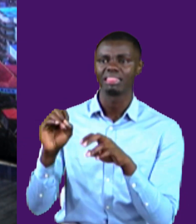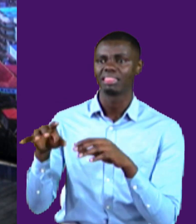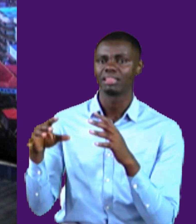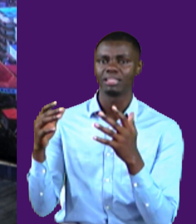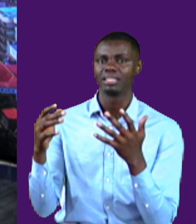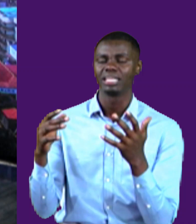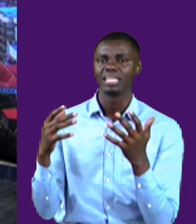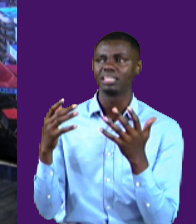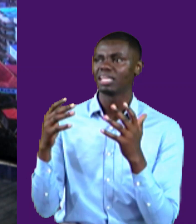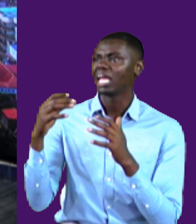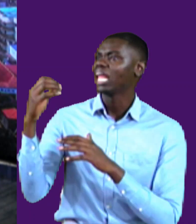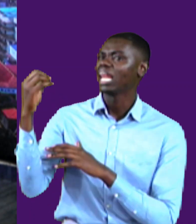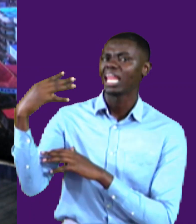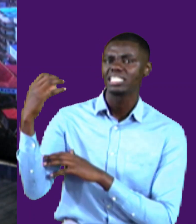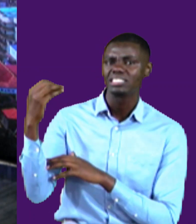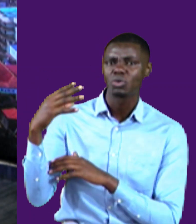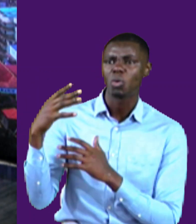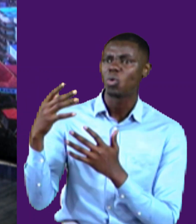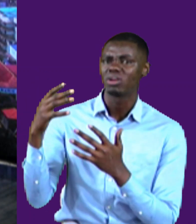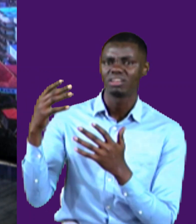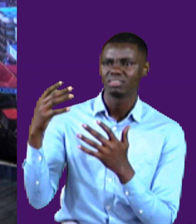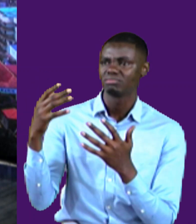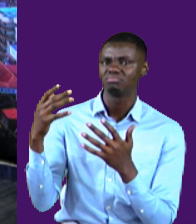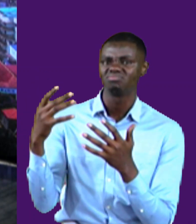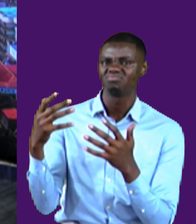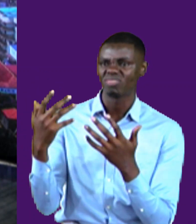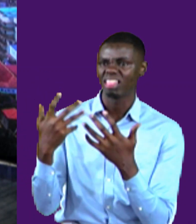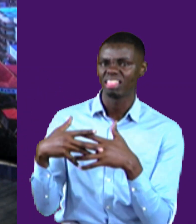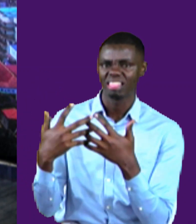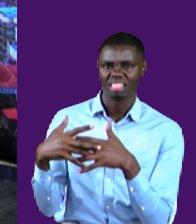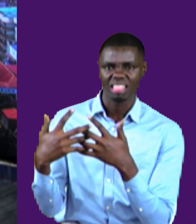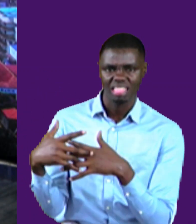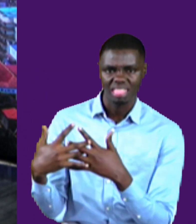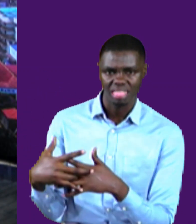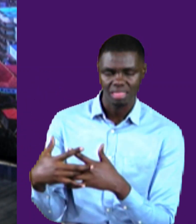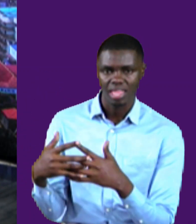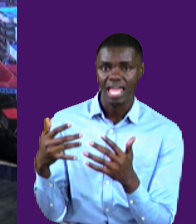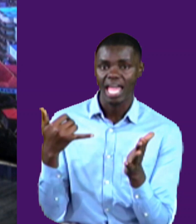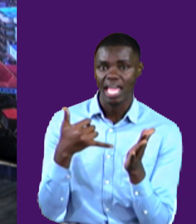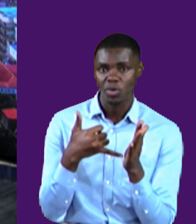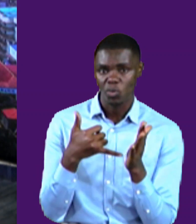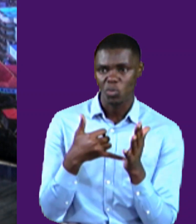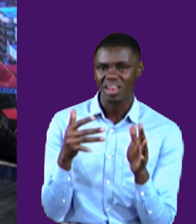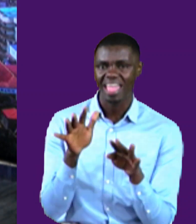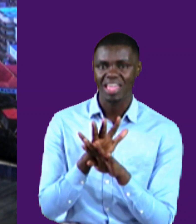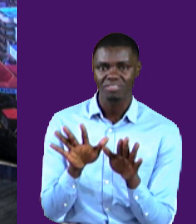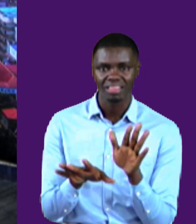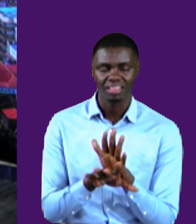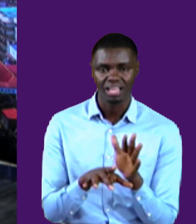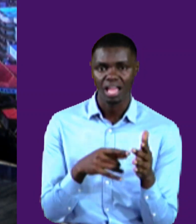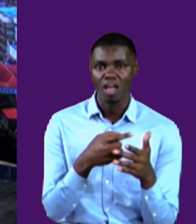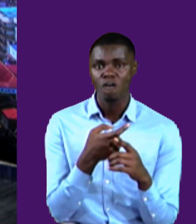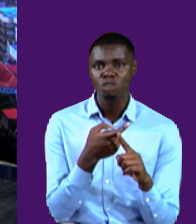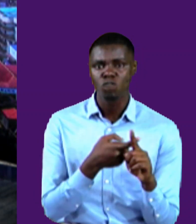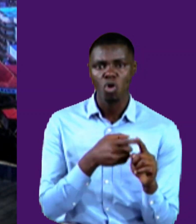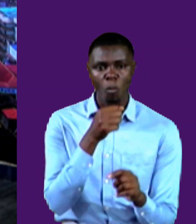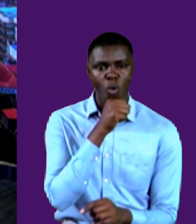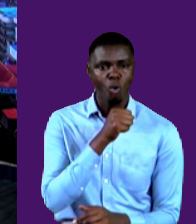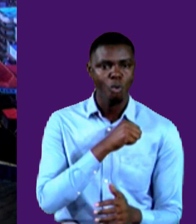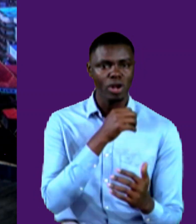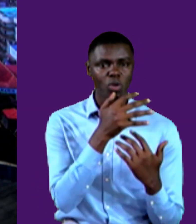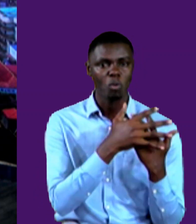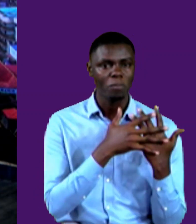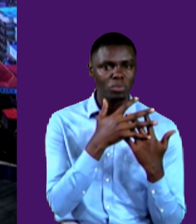electrical or electronic devices. And this includes everything from old